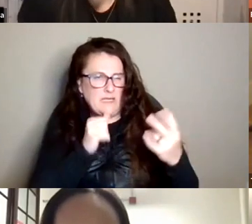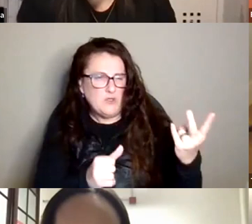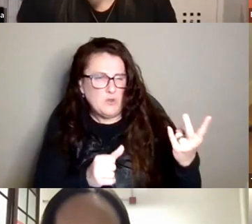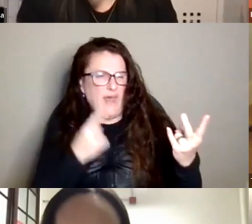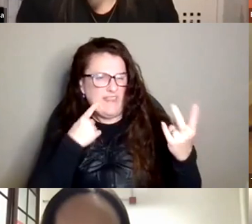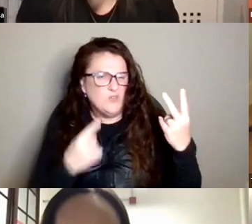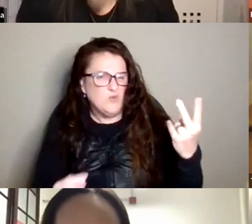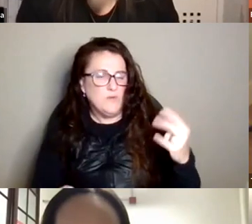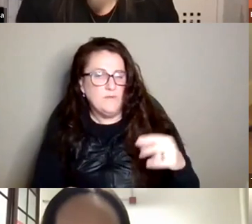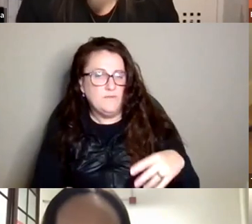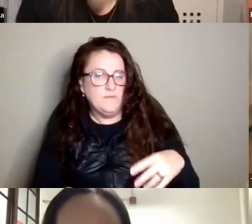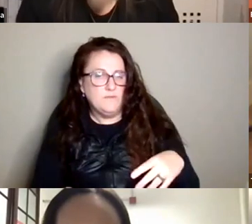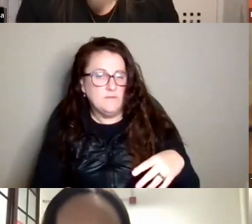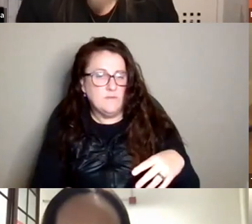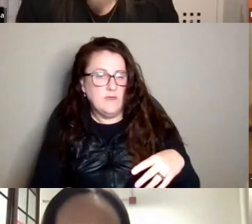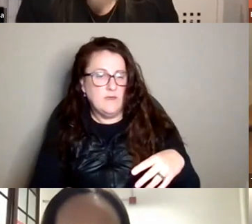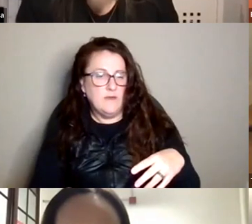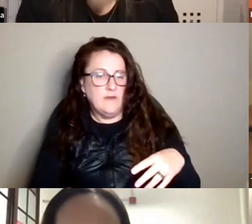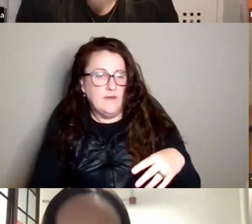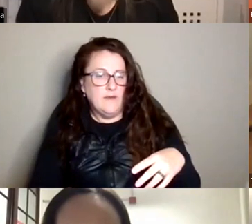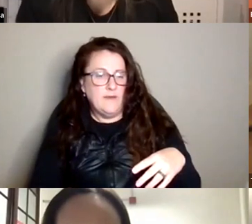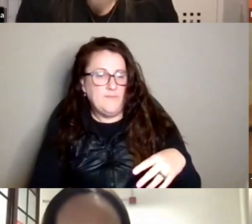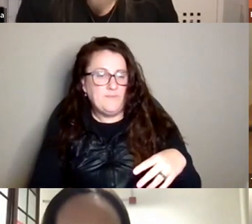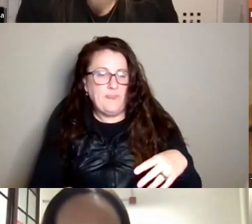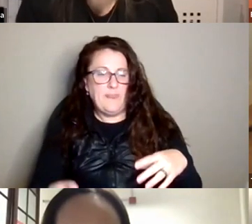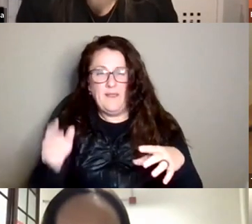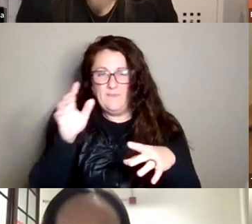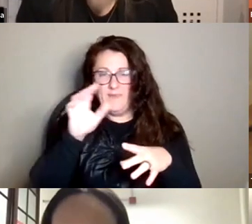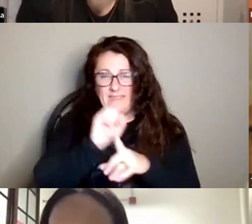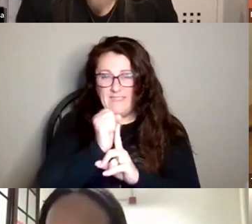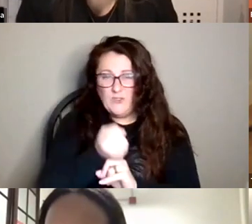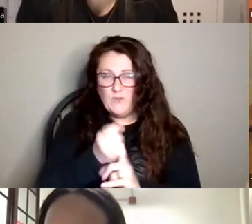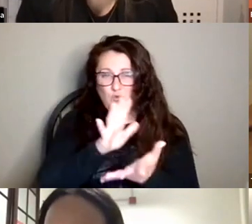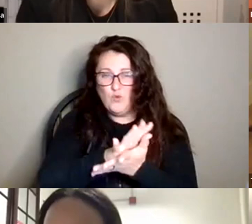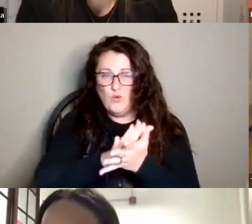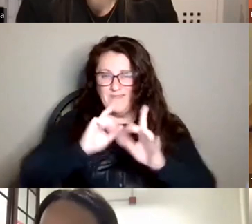believe there are two, our conditions in our schools are very, very